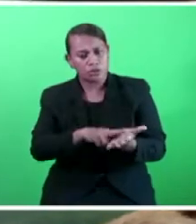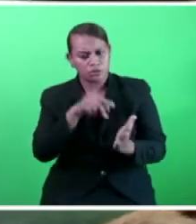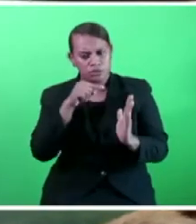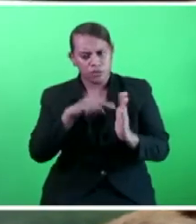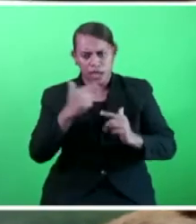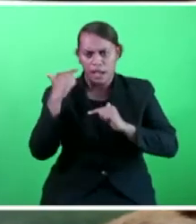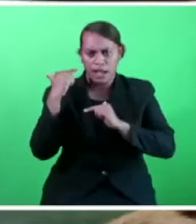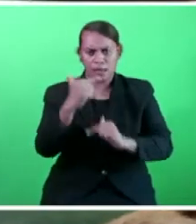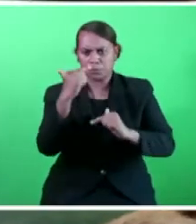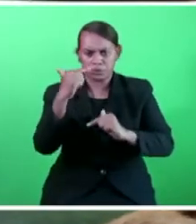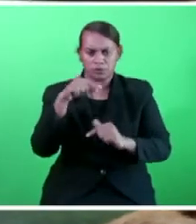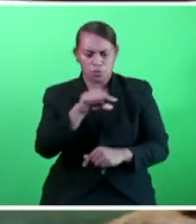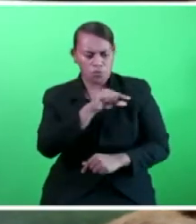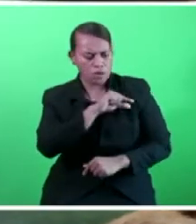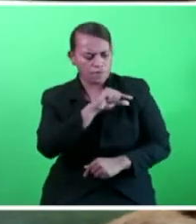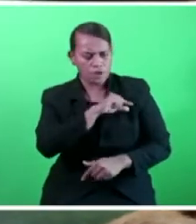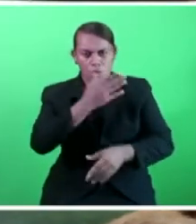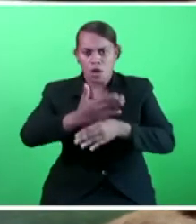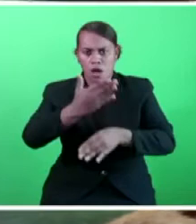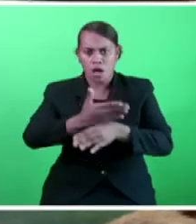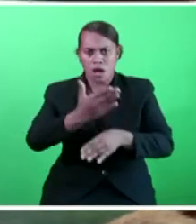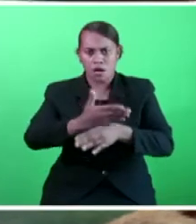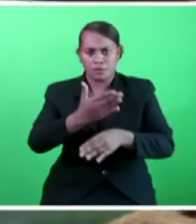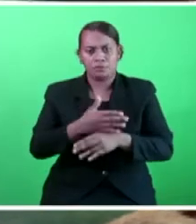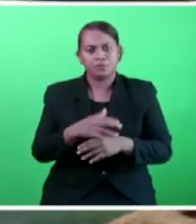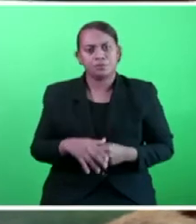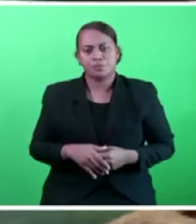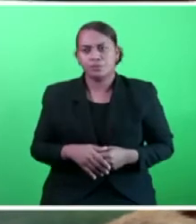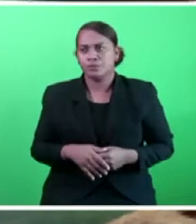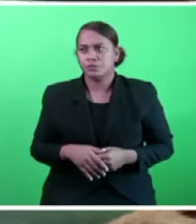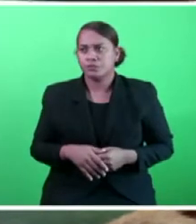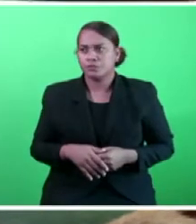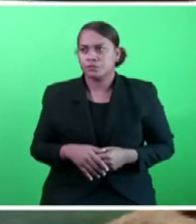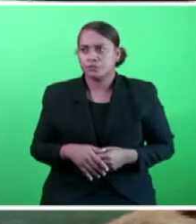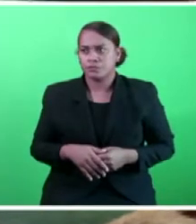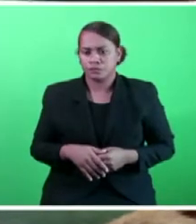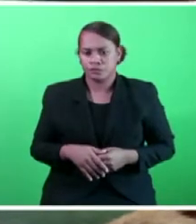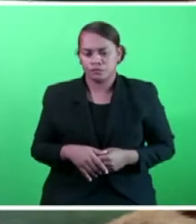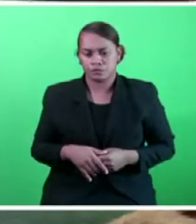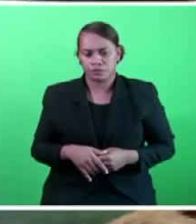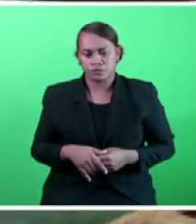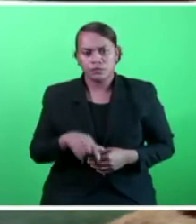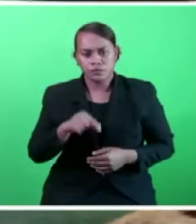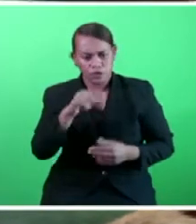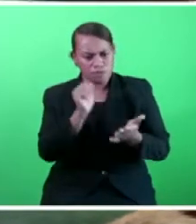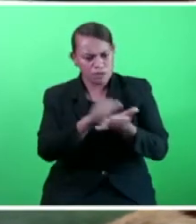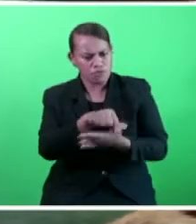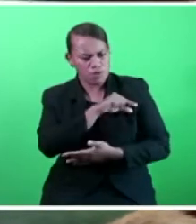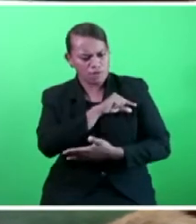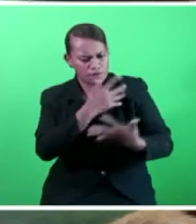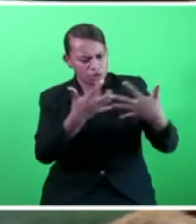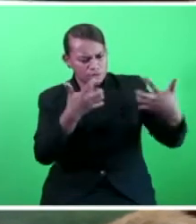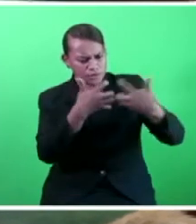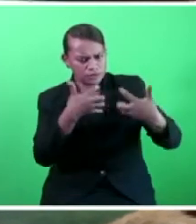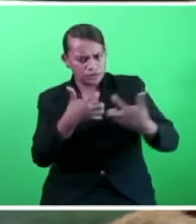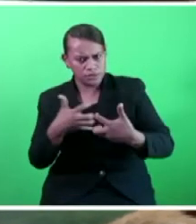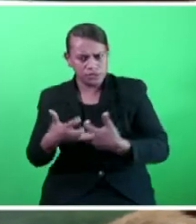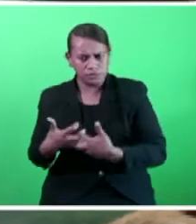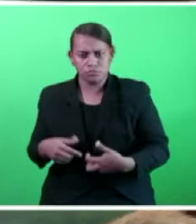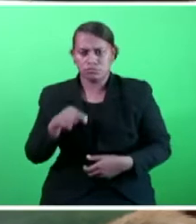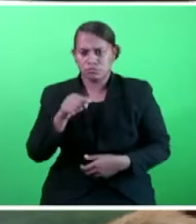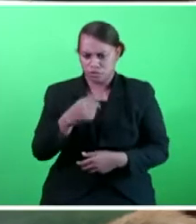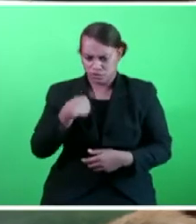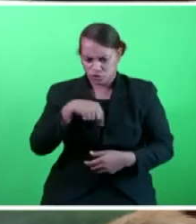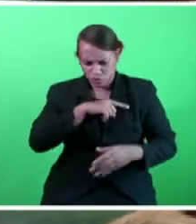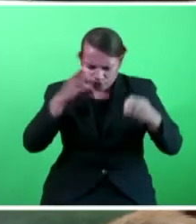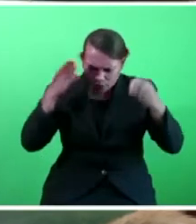quality of job descriptions and the application of the merit process by panel members. These aspects, Mr. Speaker, sir, have been the focus for ongoing training